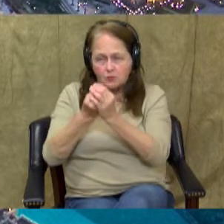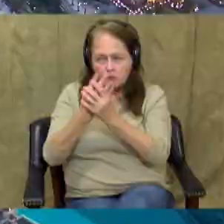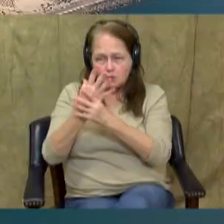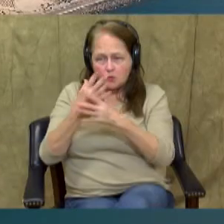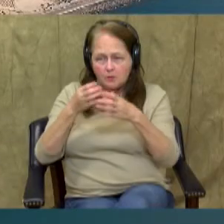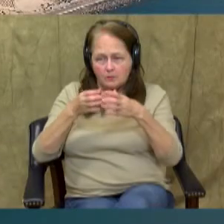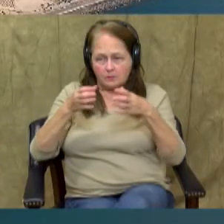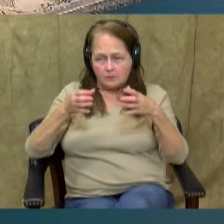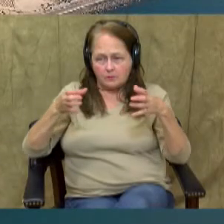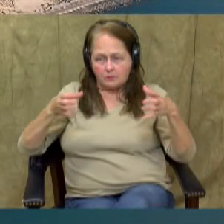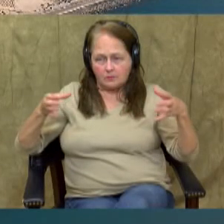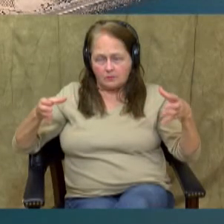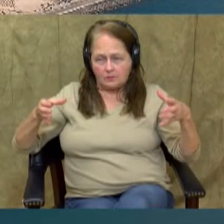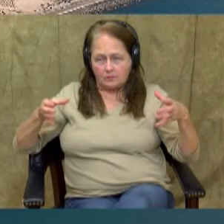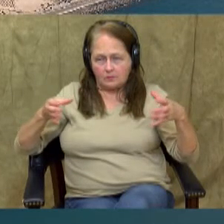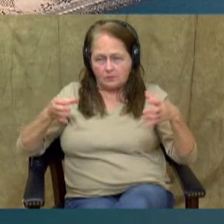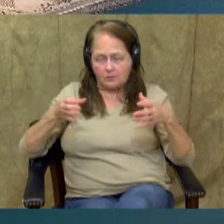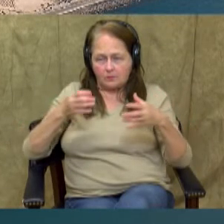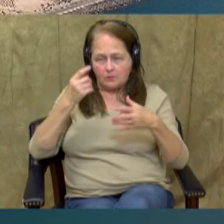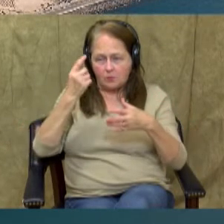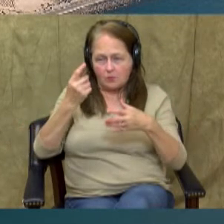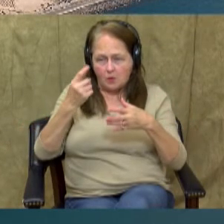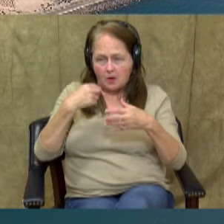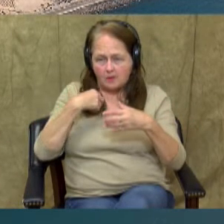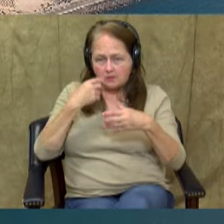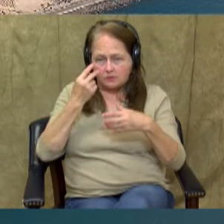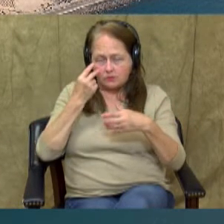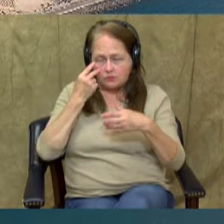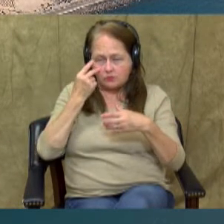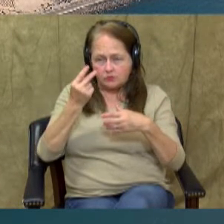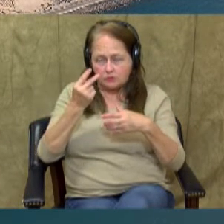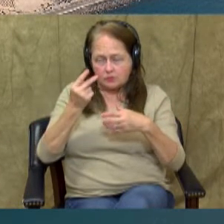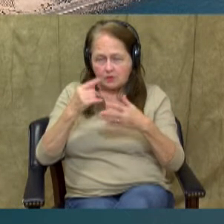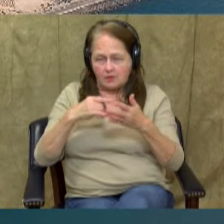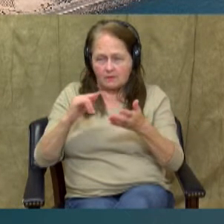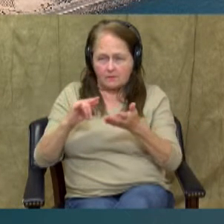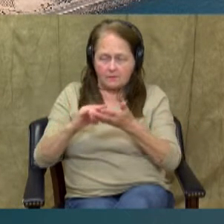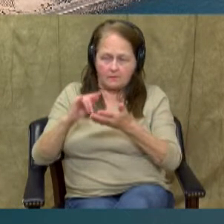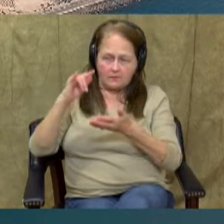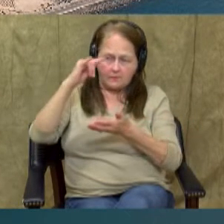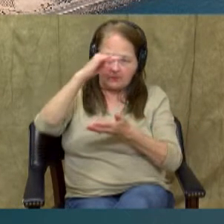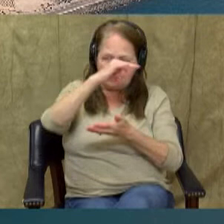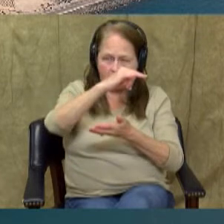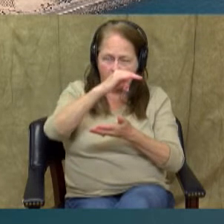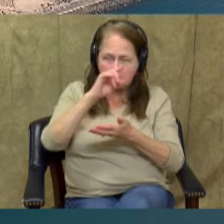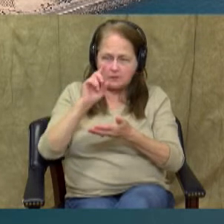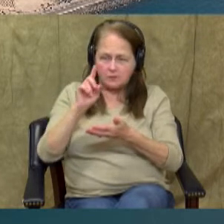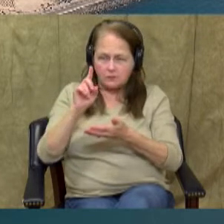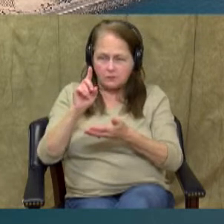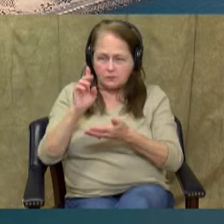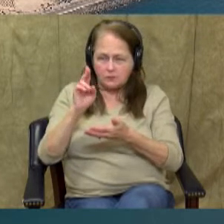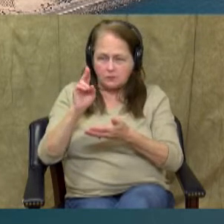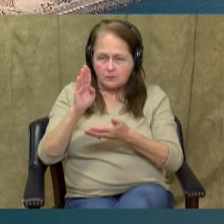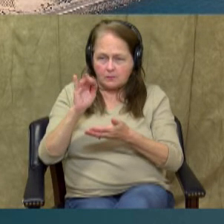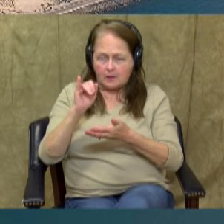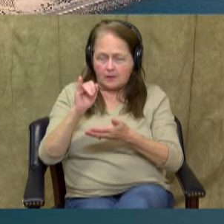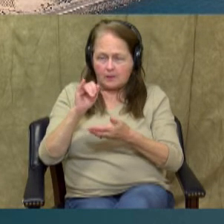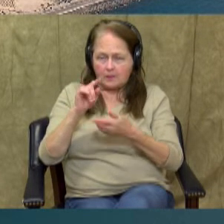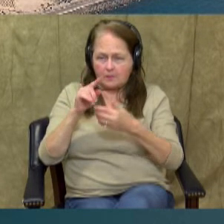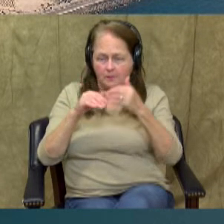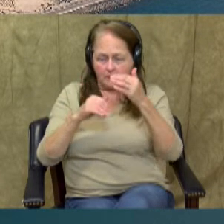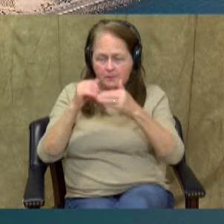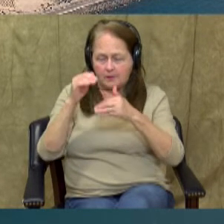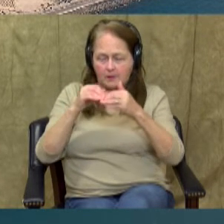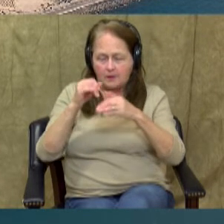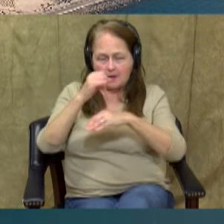add. And one thing that I saw when I flew over Dubai were these artificial islands that are being built